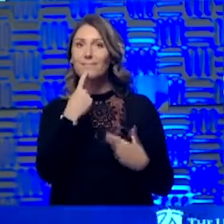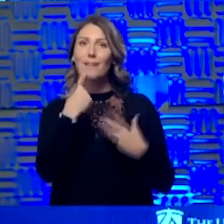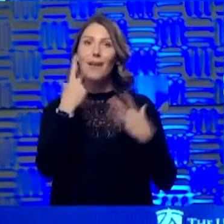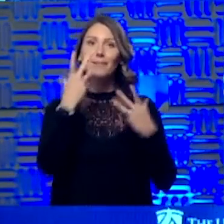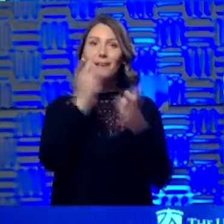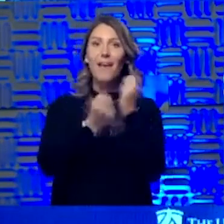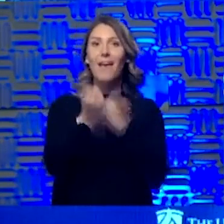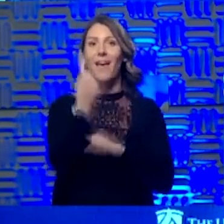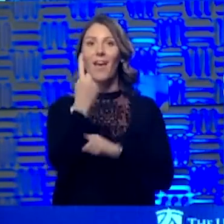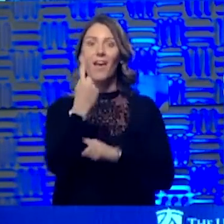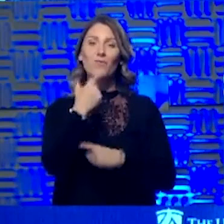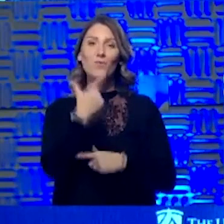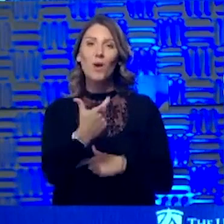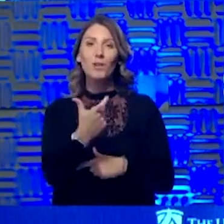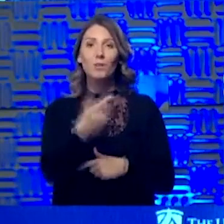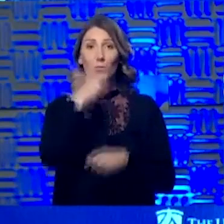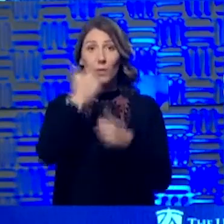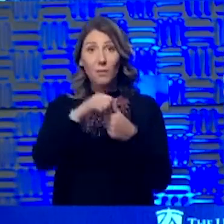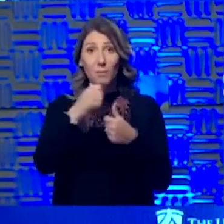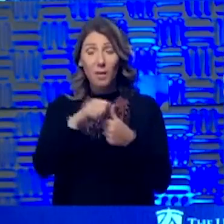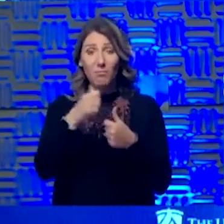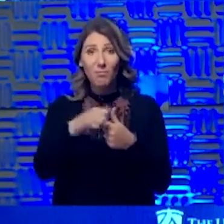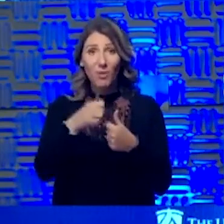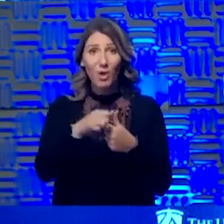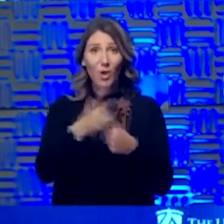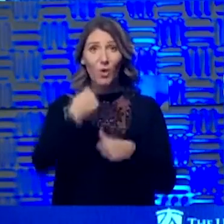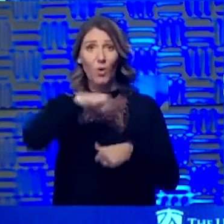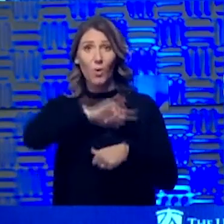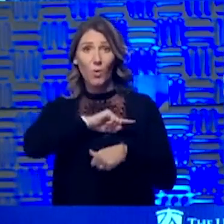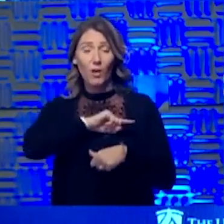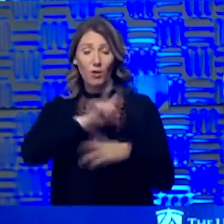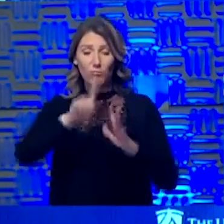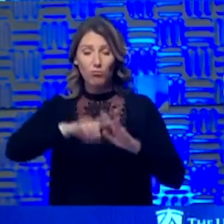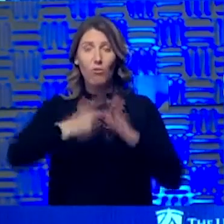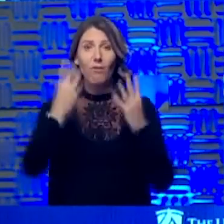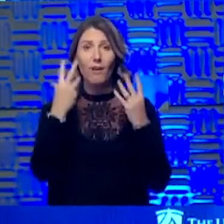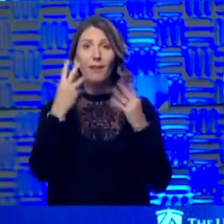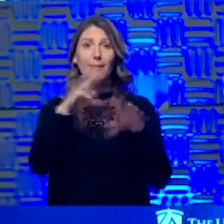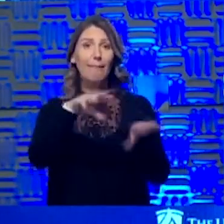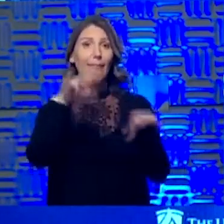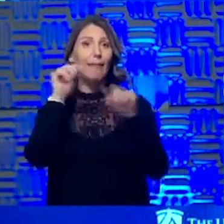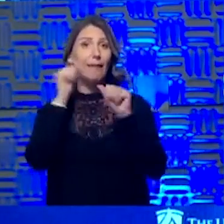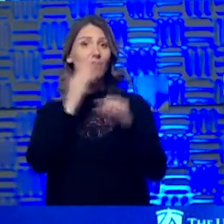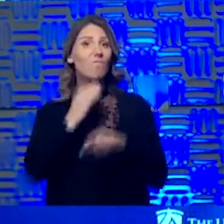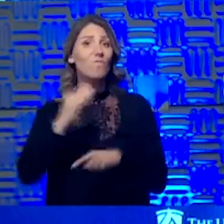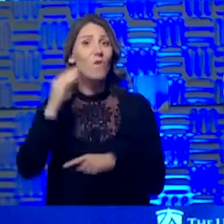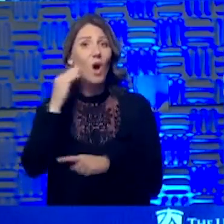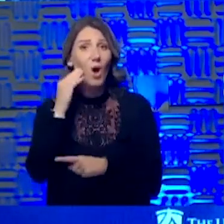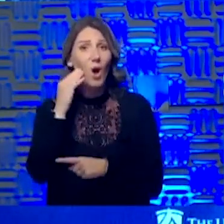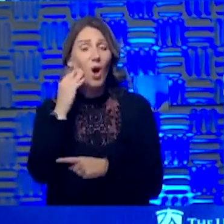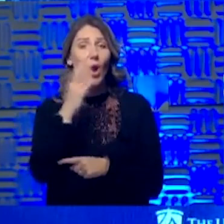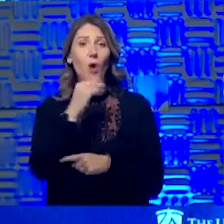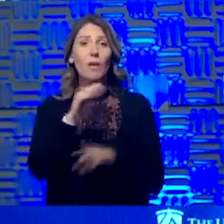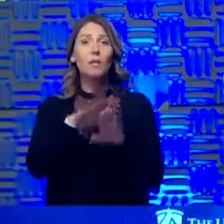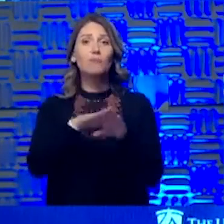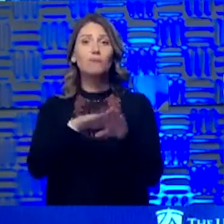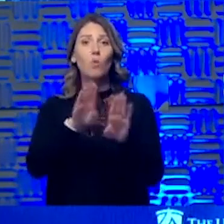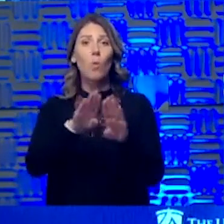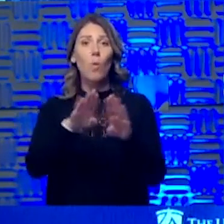there, remember, even as we begin to leave home, even as we begin to take off the shelters, there's still